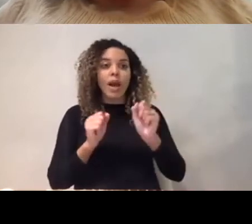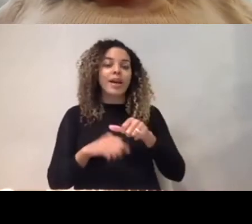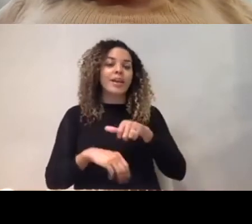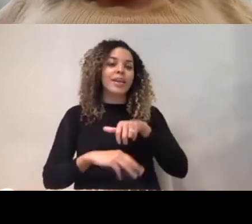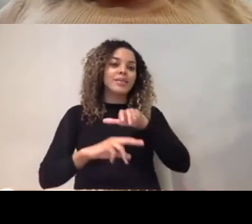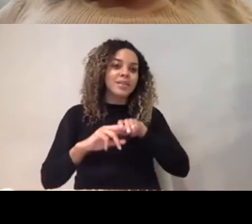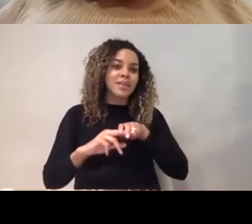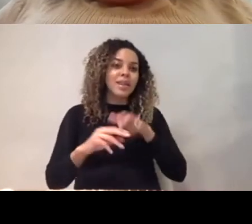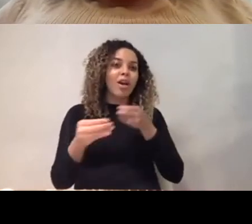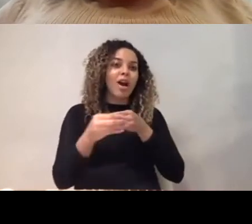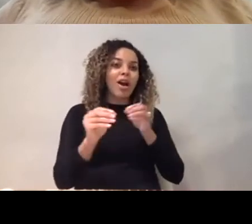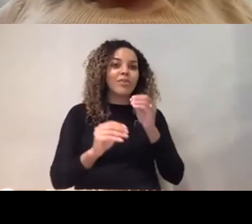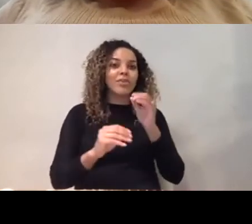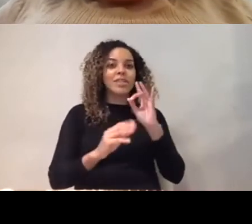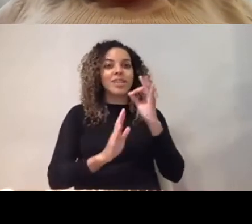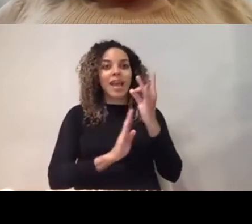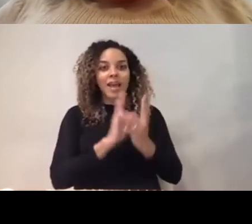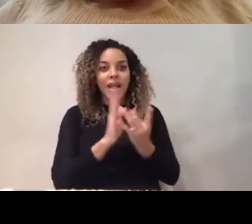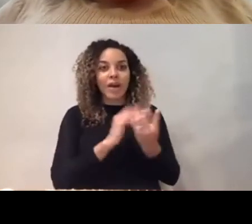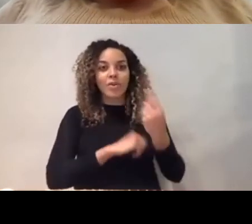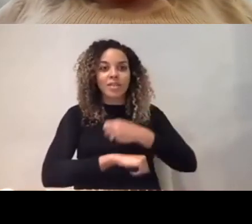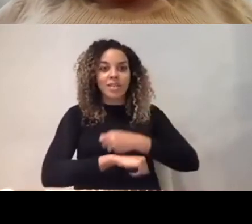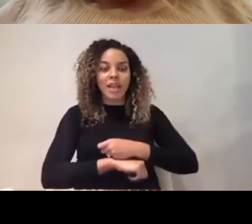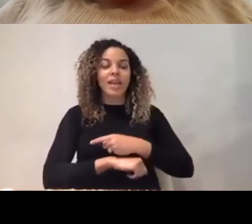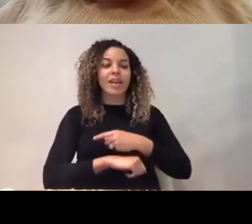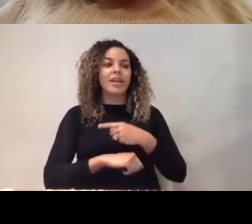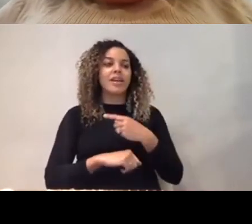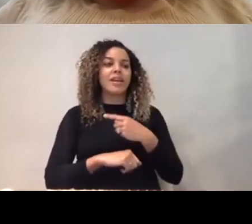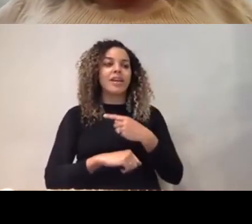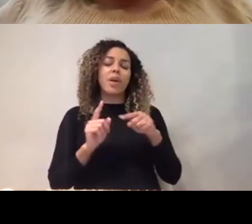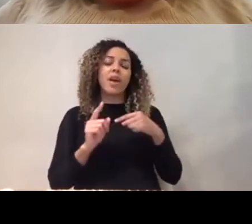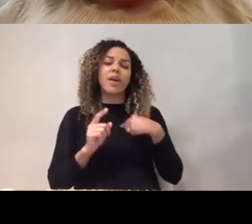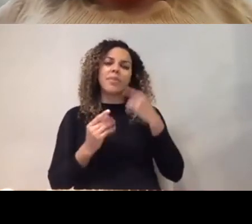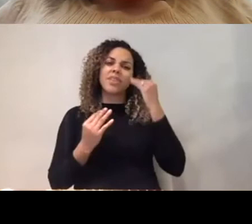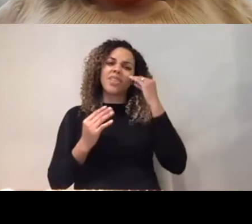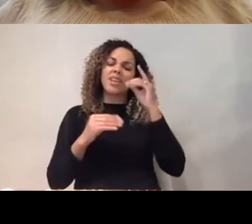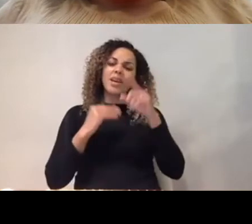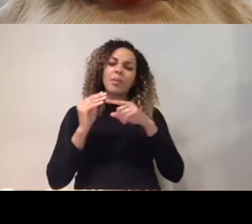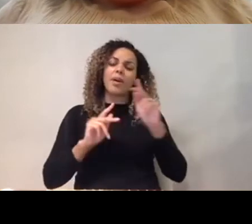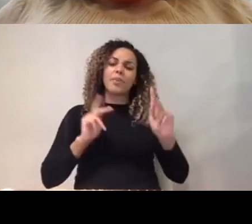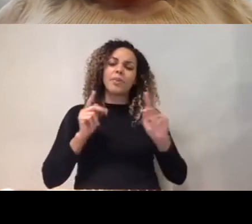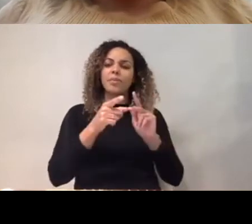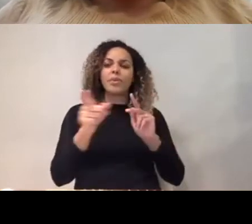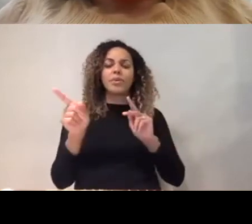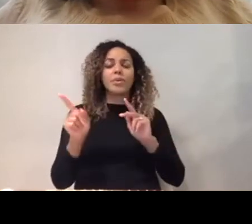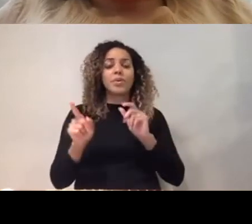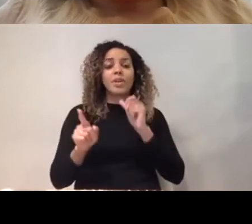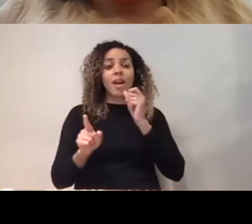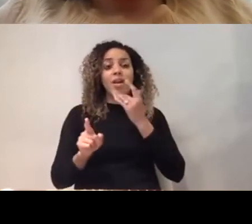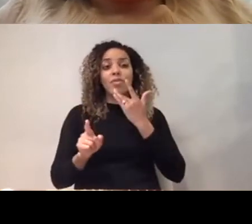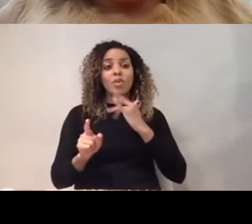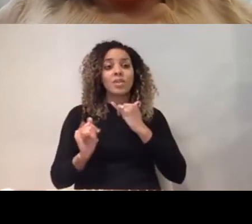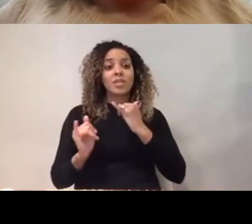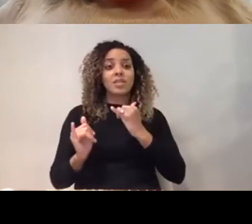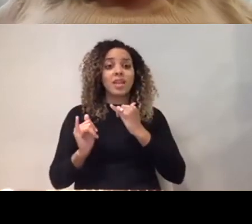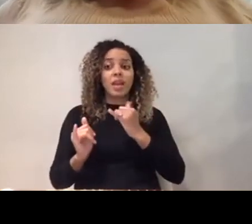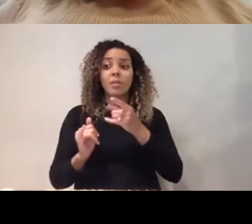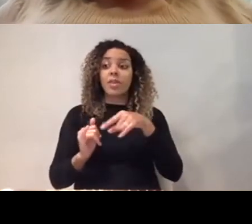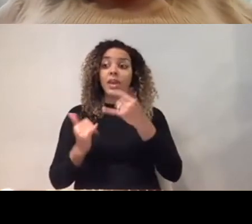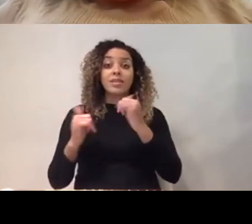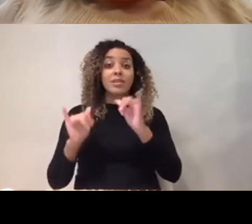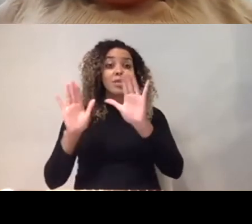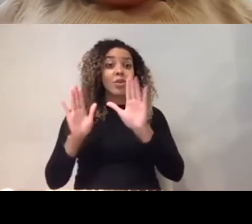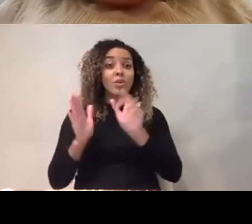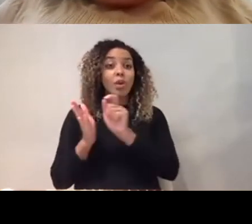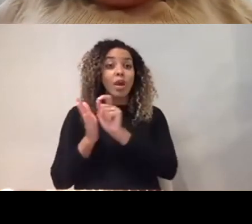office. But I always think about people who aren't that fortunate, who are still writing great things, but they